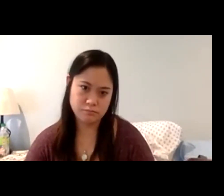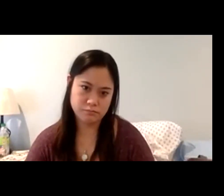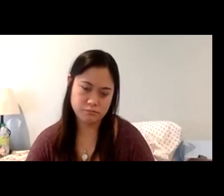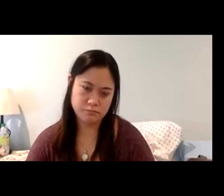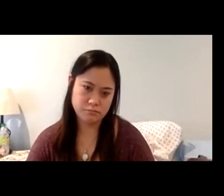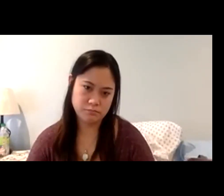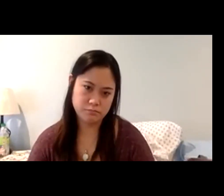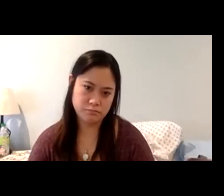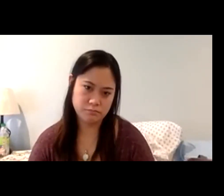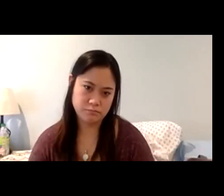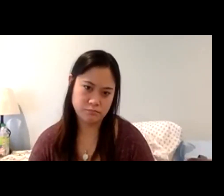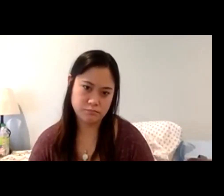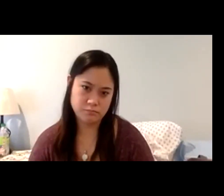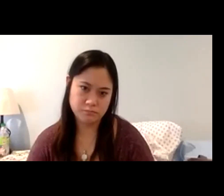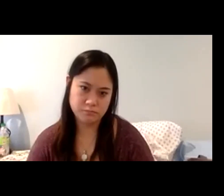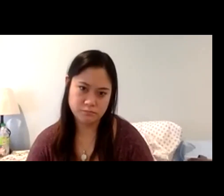Yeah. Me neither. Yeah.